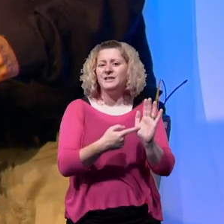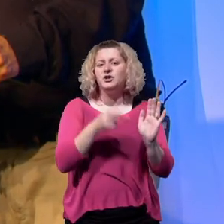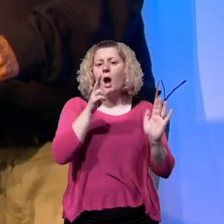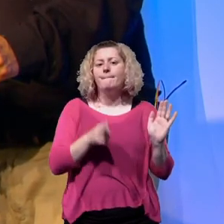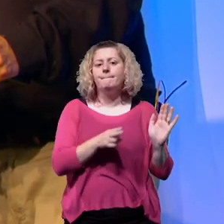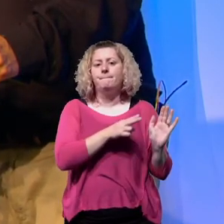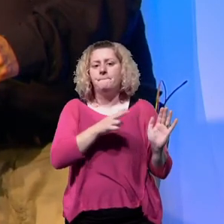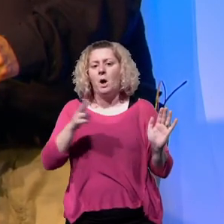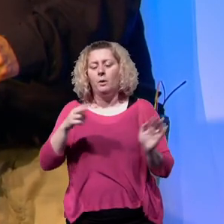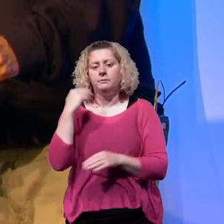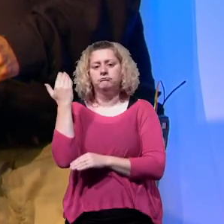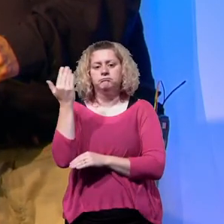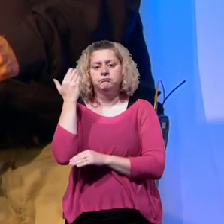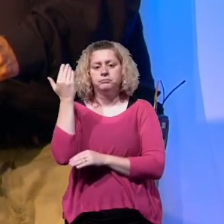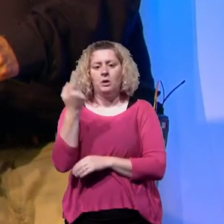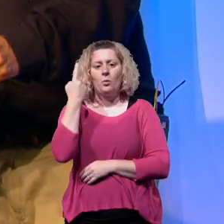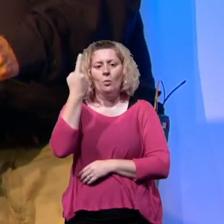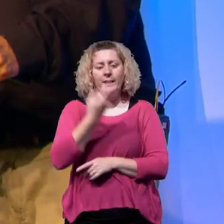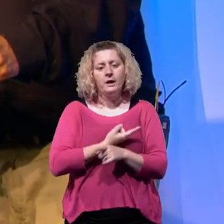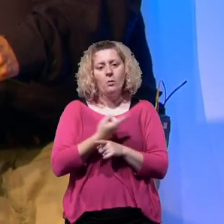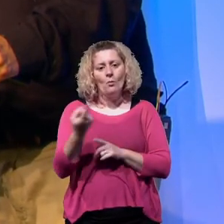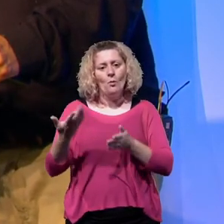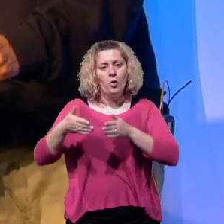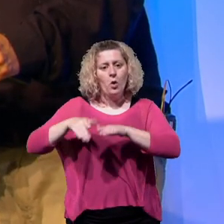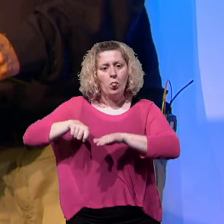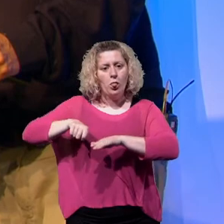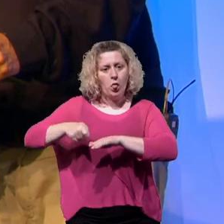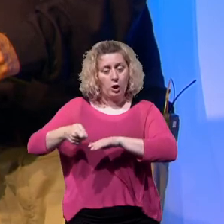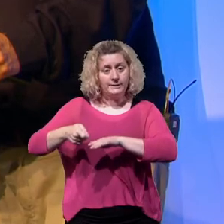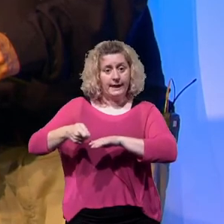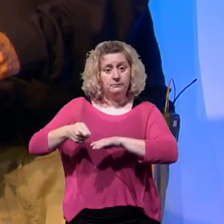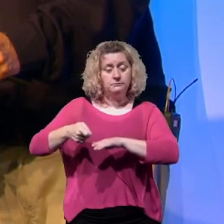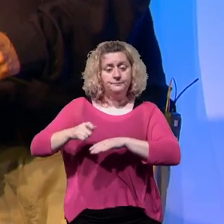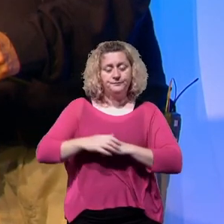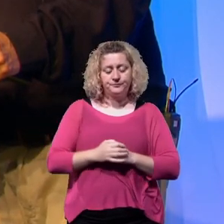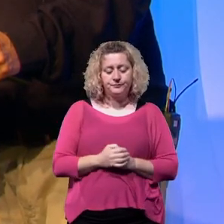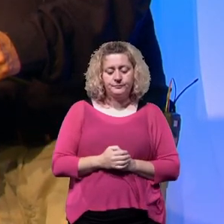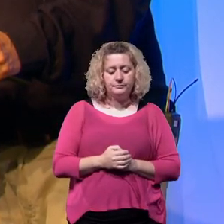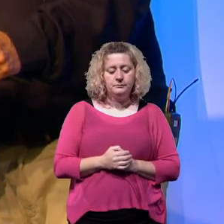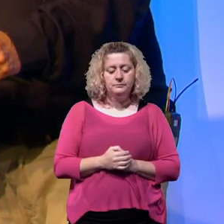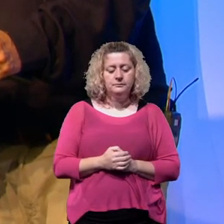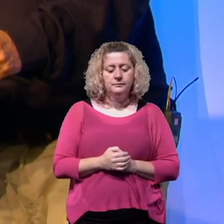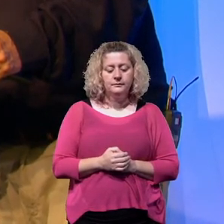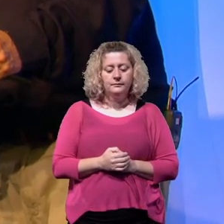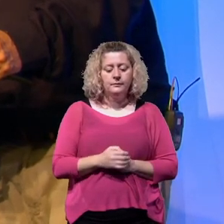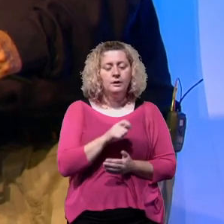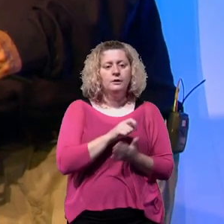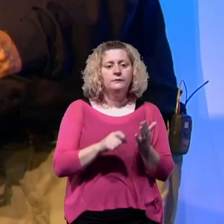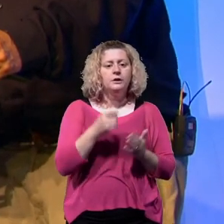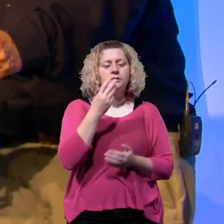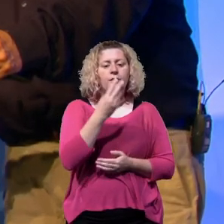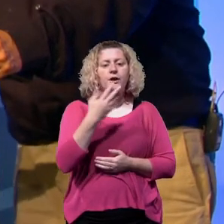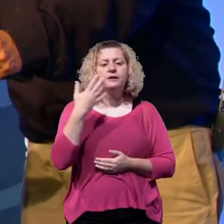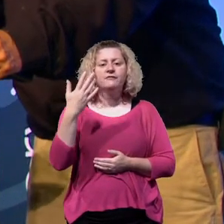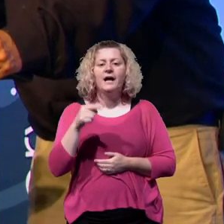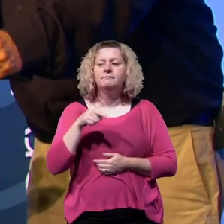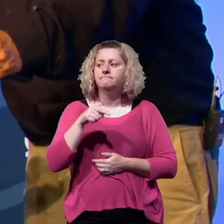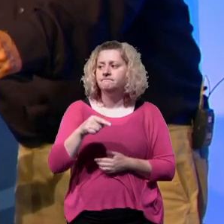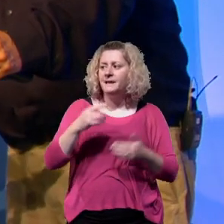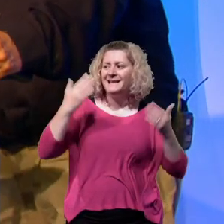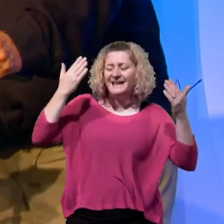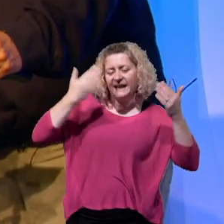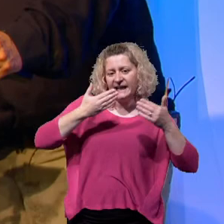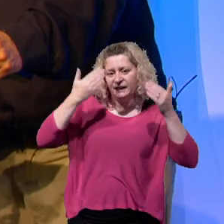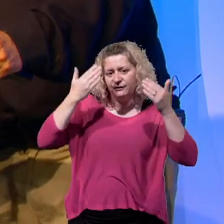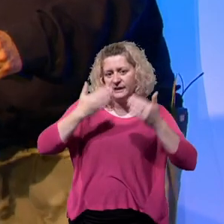COVID lockdown. It's where so many went, so many Christian leaders. Verse 35, that day when evening came, he said to his disciples, "Let's